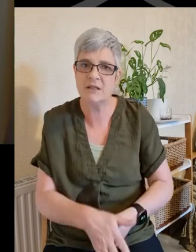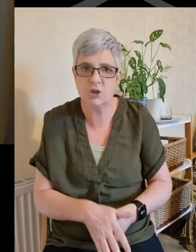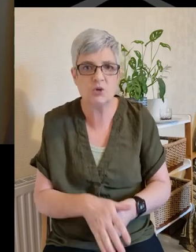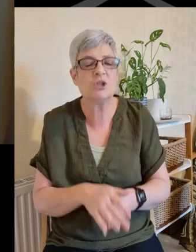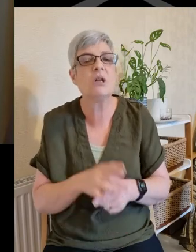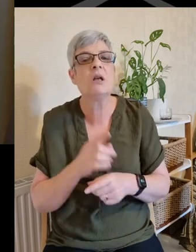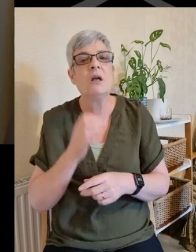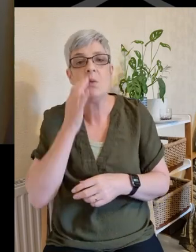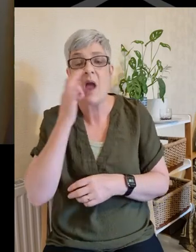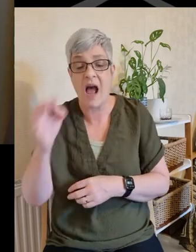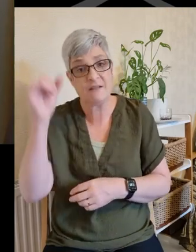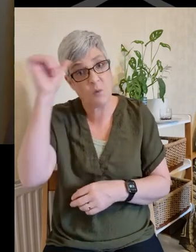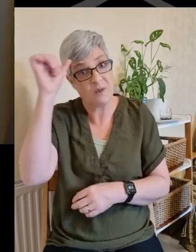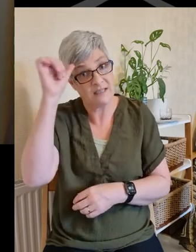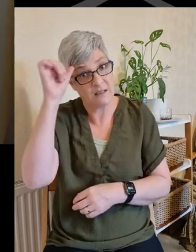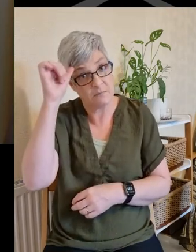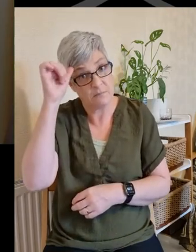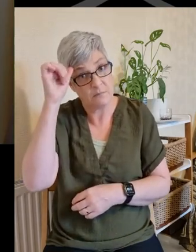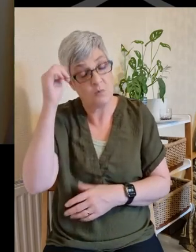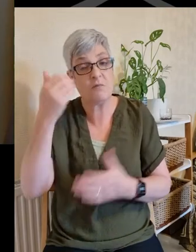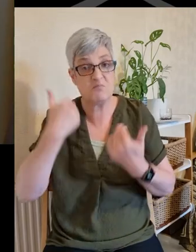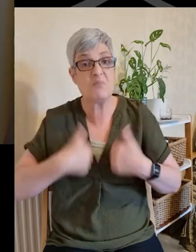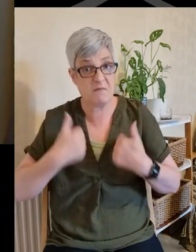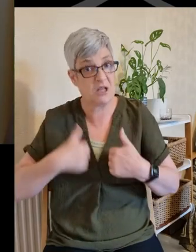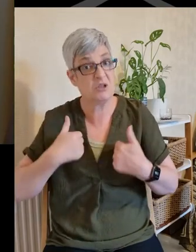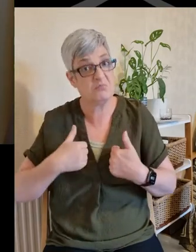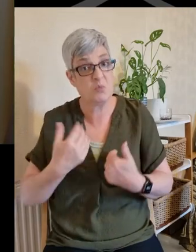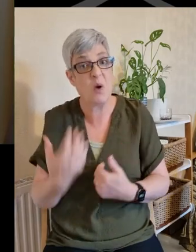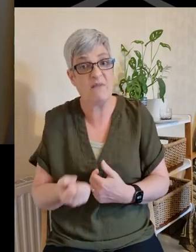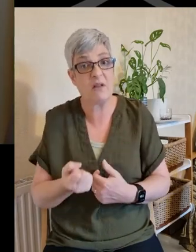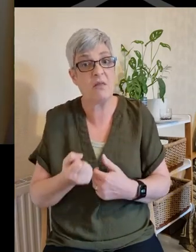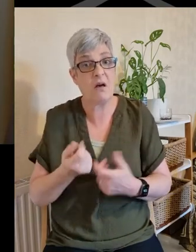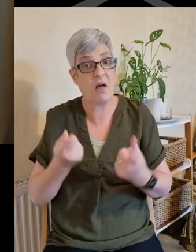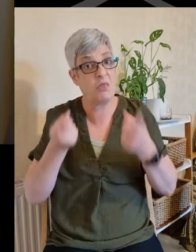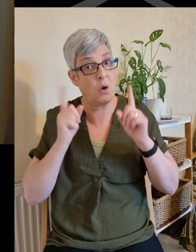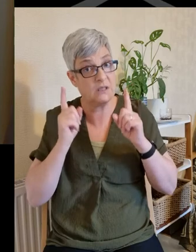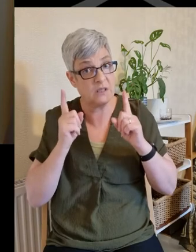wisdom for all who have the privilege of authority over others.